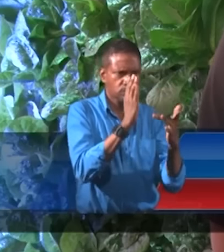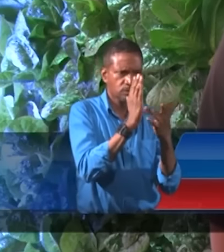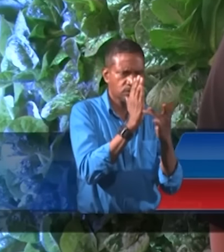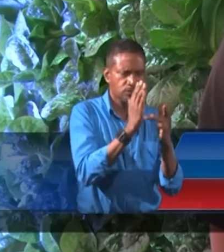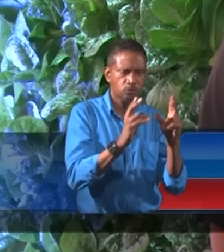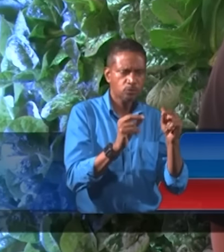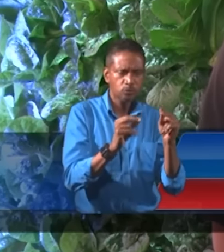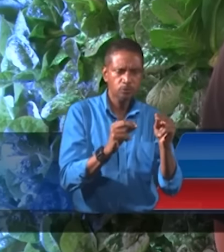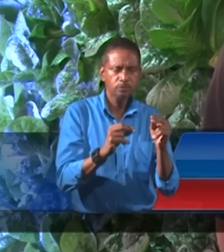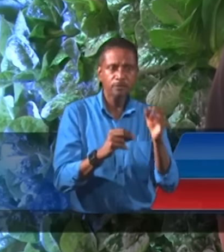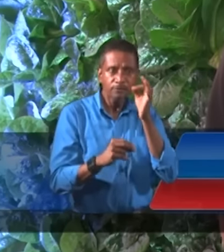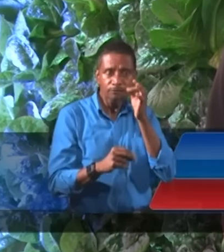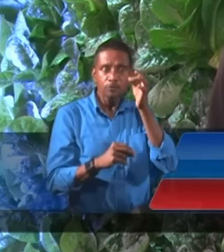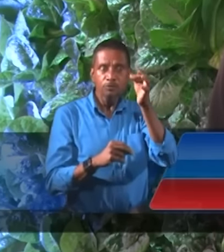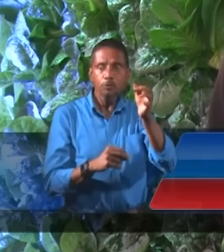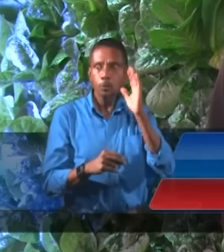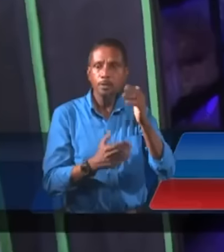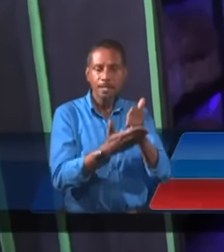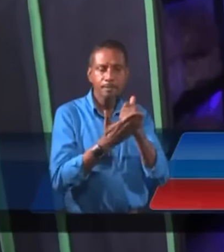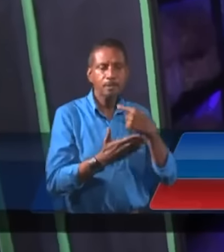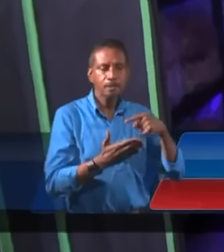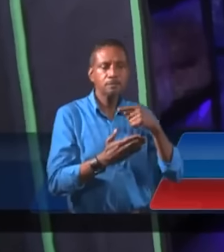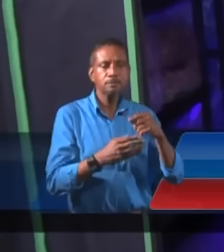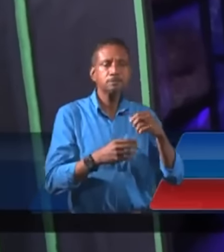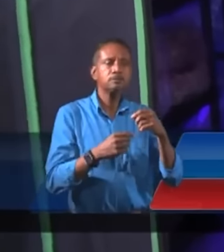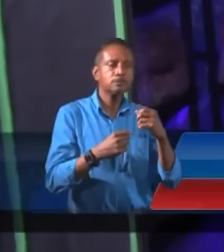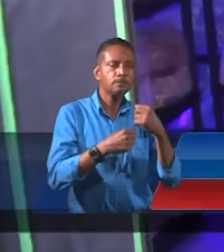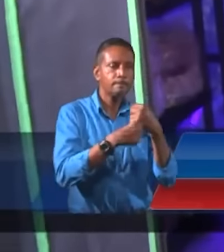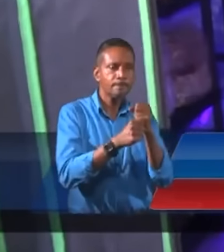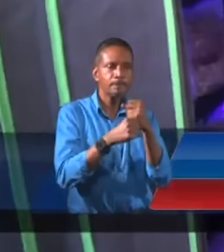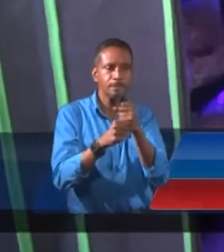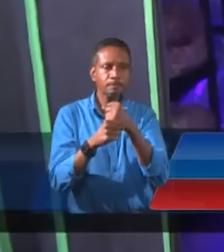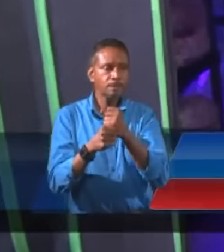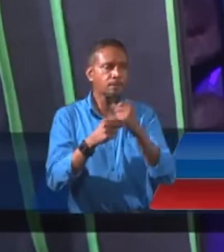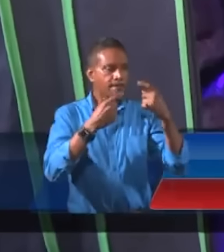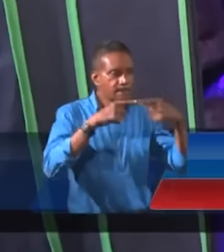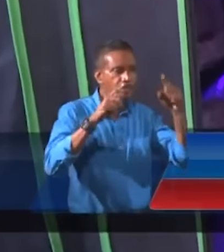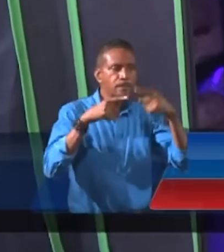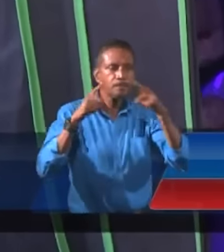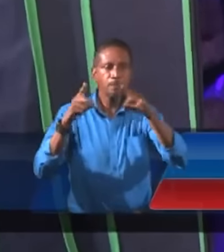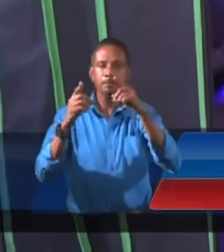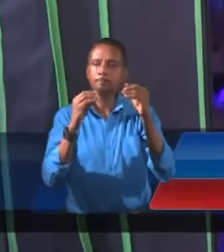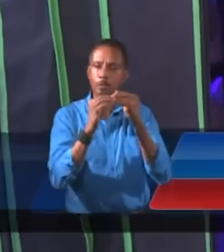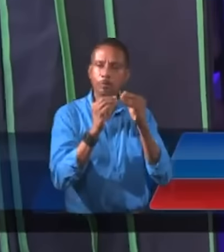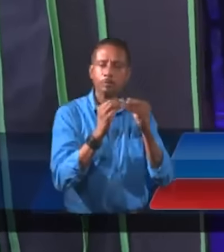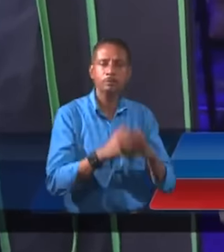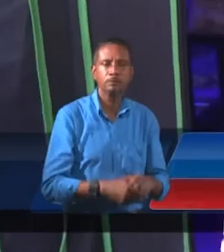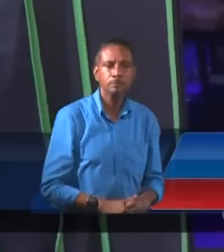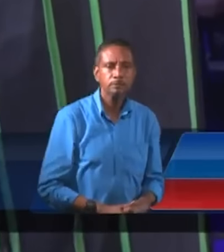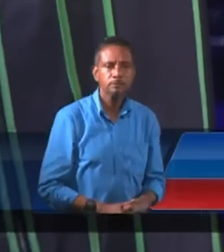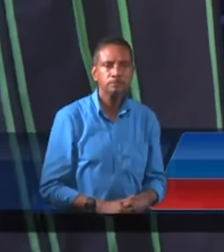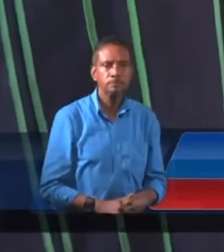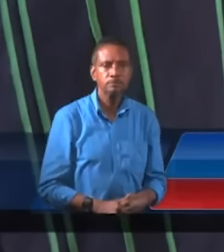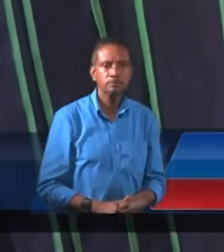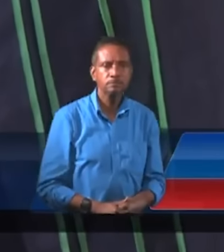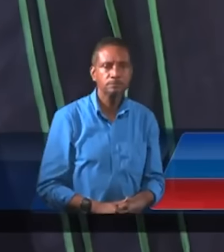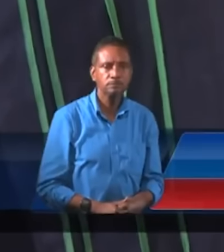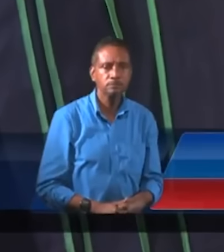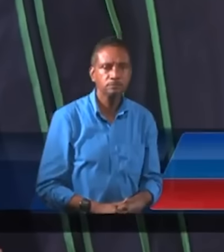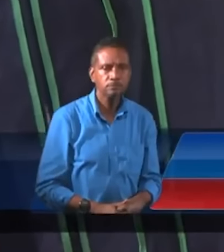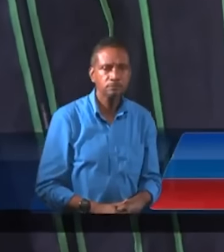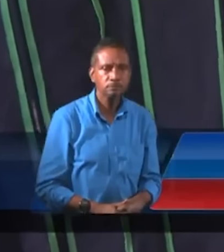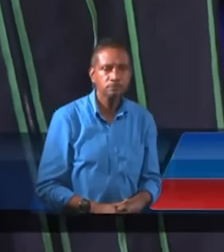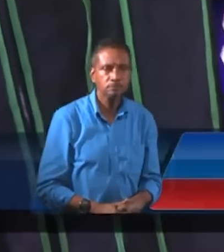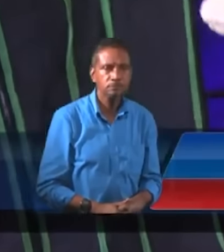run will only assist us to be more productive. The field of emerging technologies in vertical farming is constantly evolving